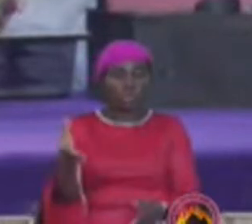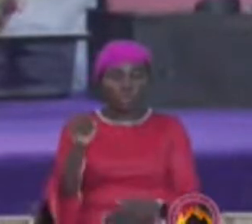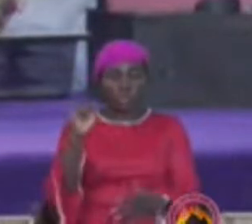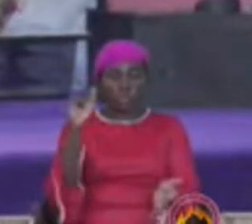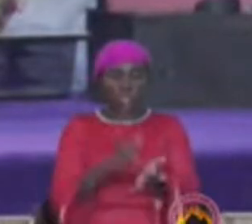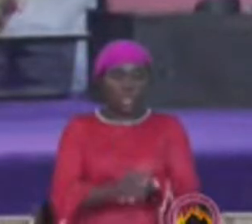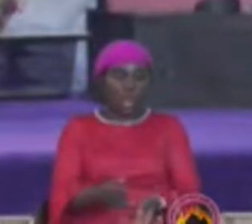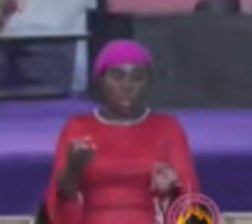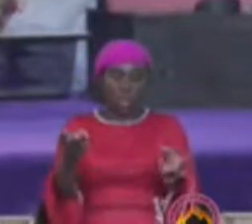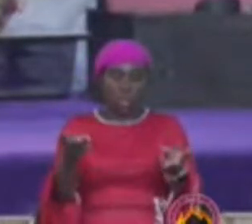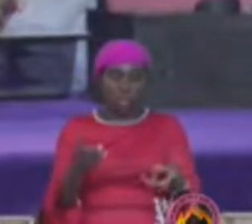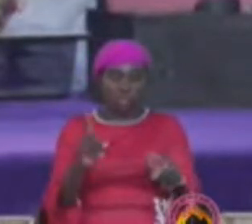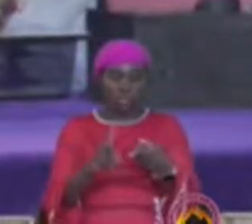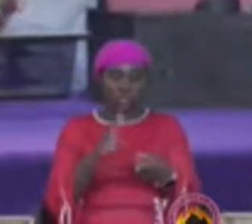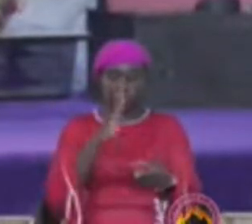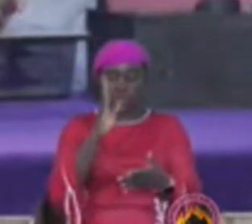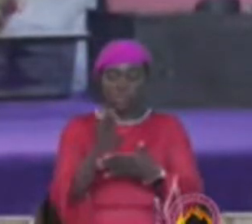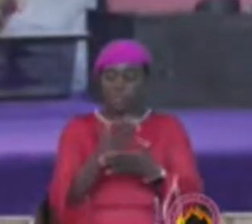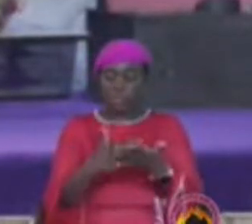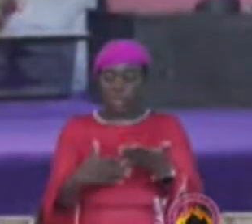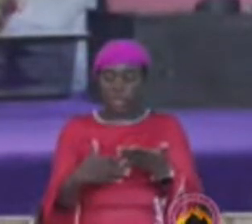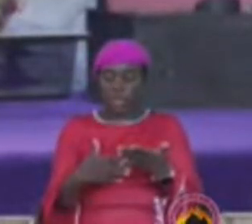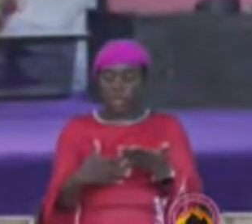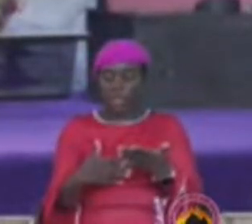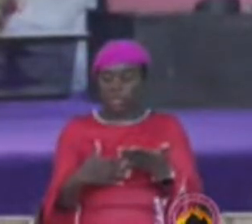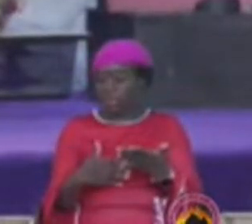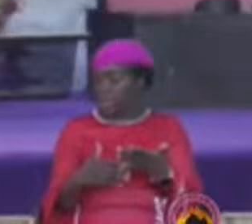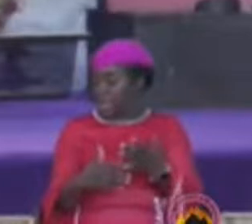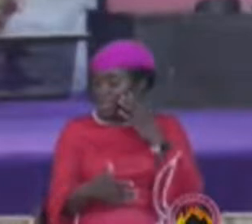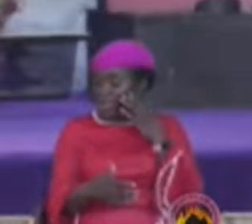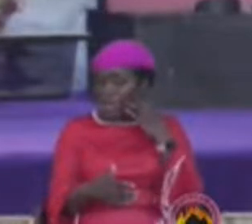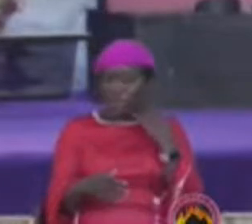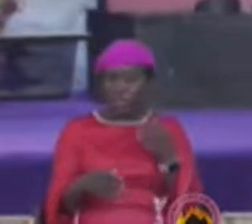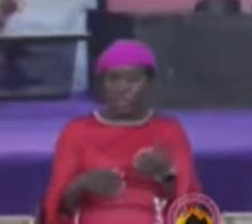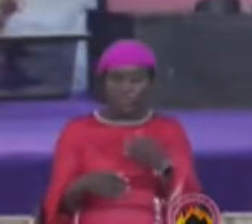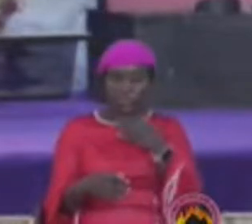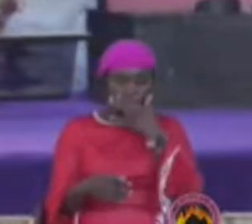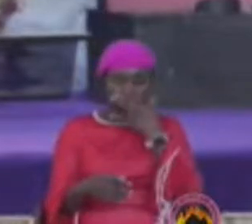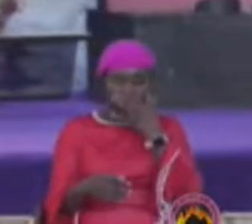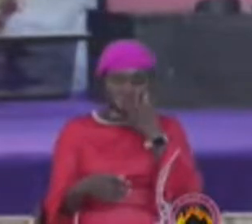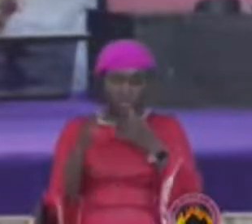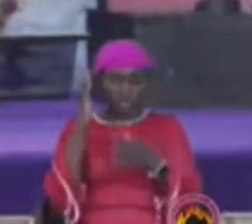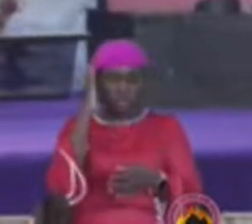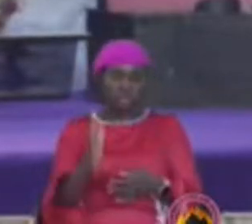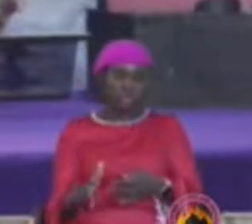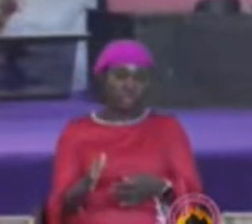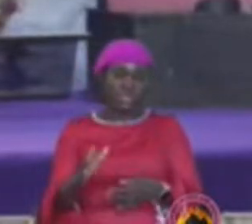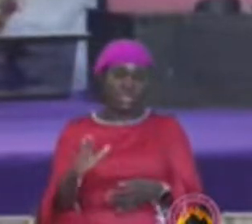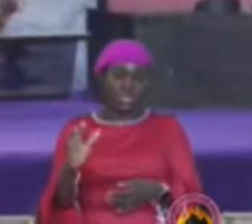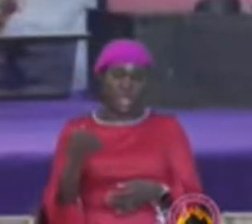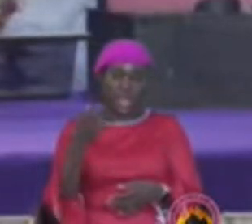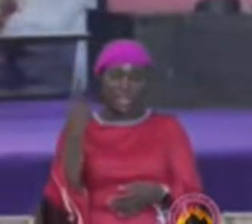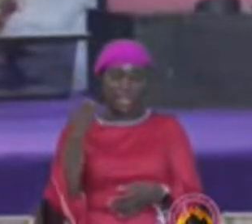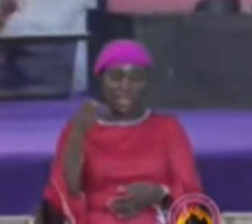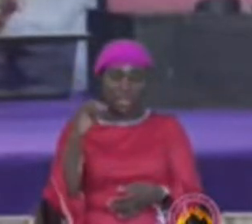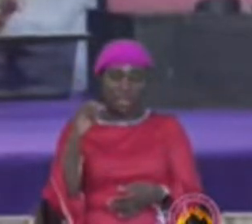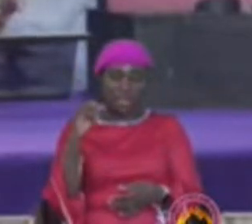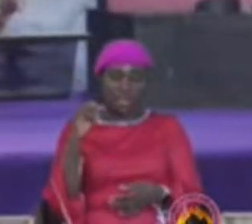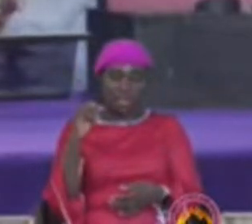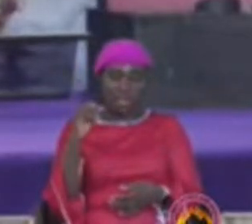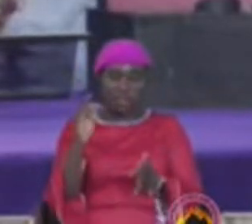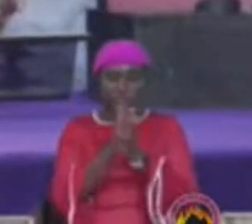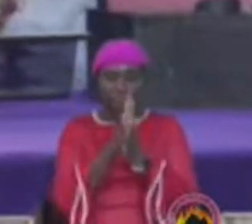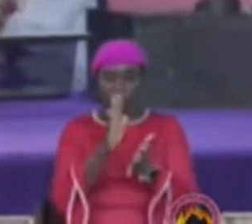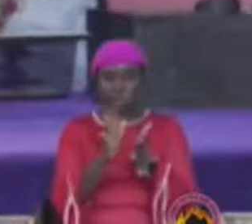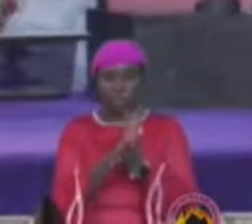especially women, they should obtain their registration form at Welfare Office, White